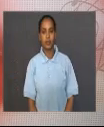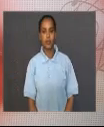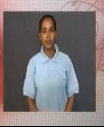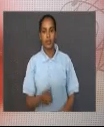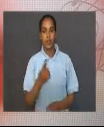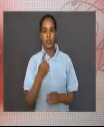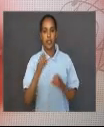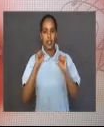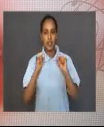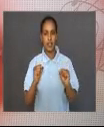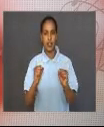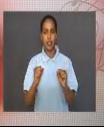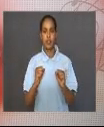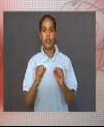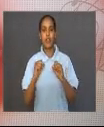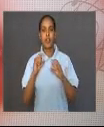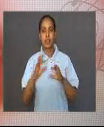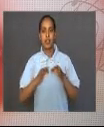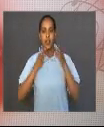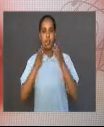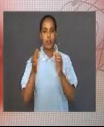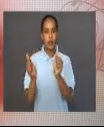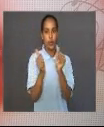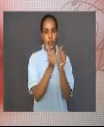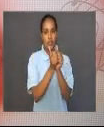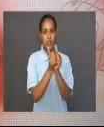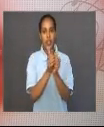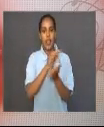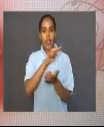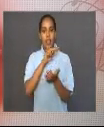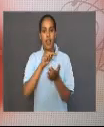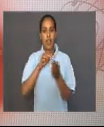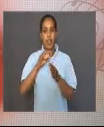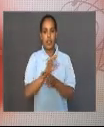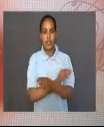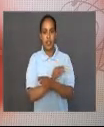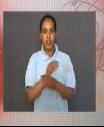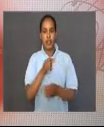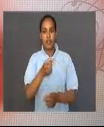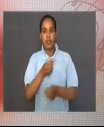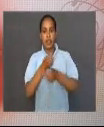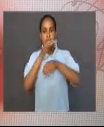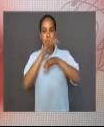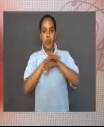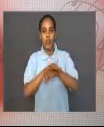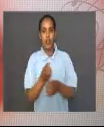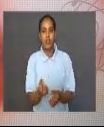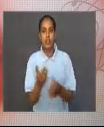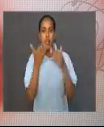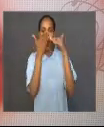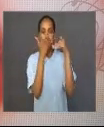The strength of the current within a cell depends on the amount